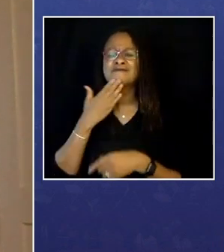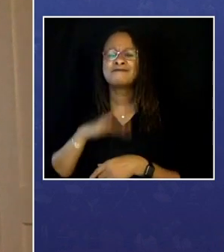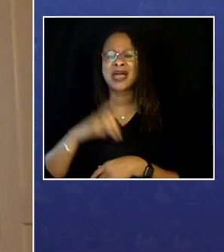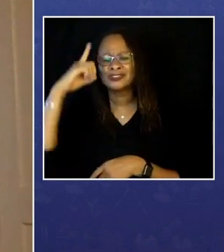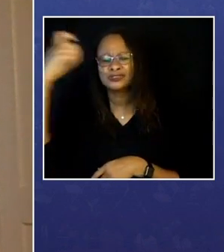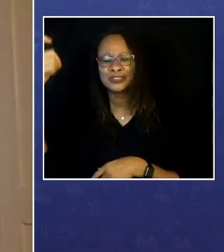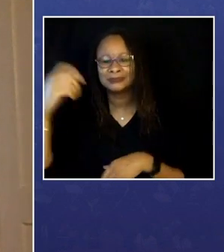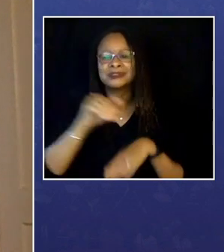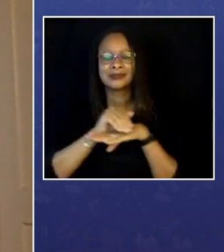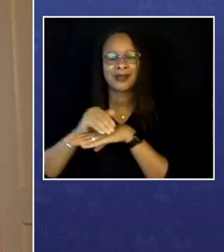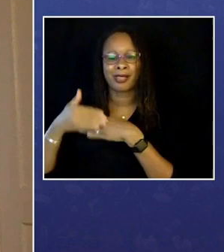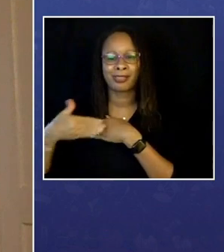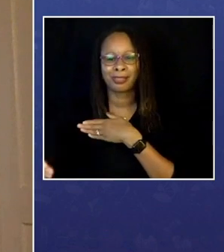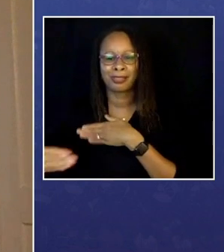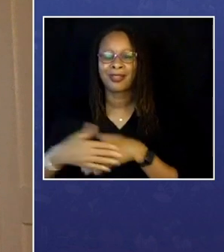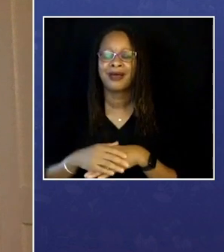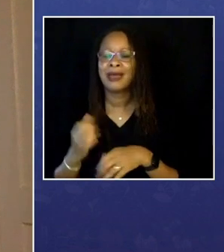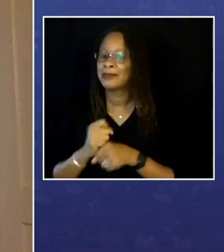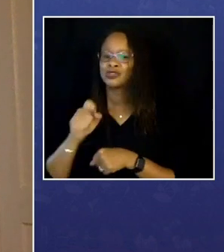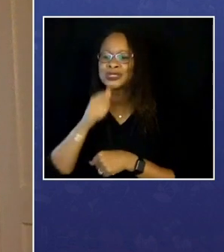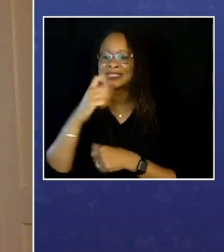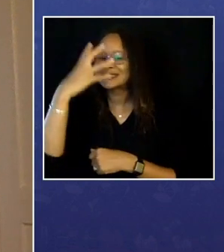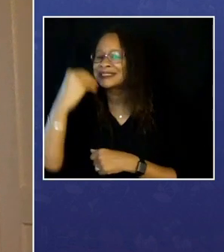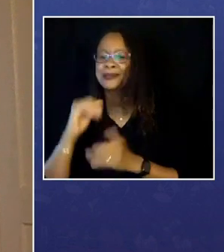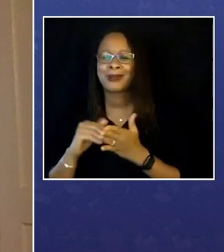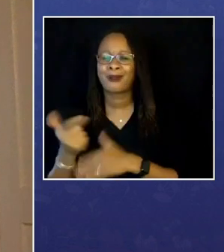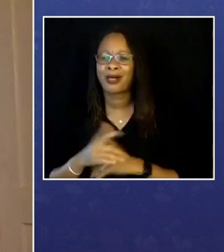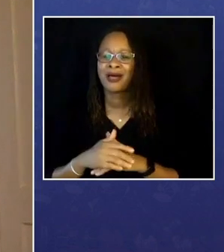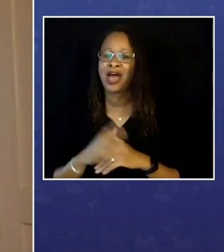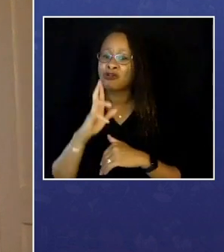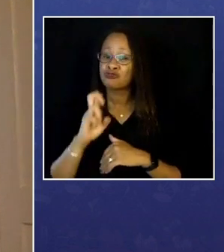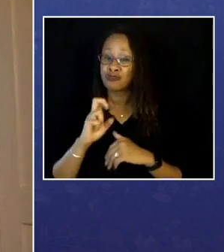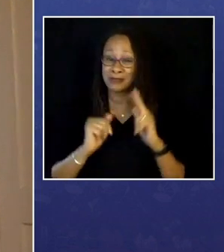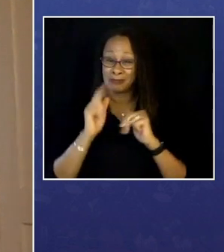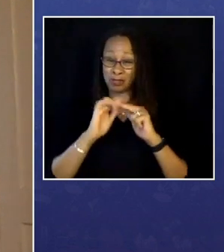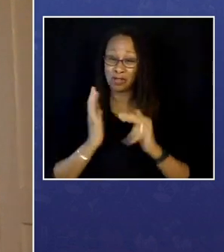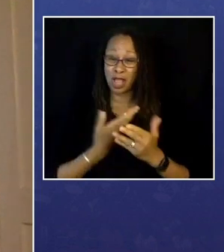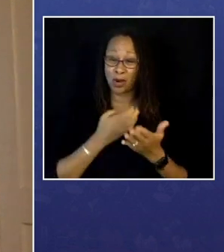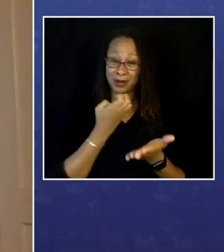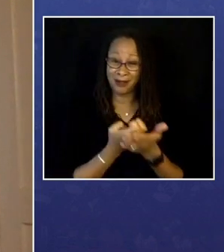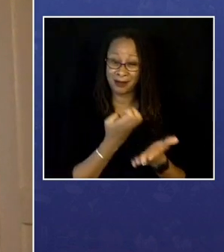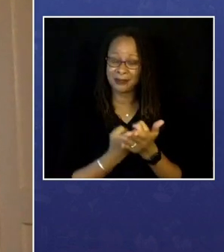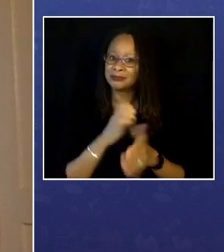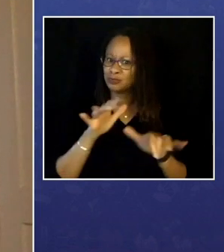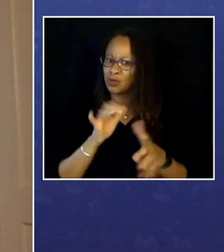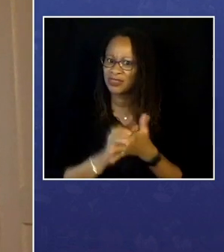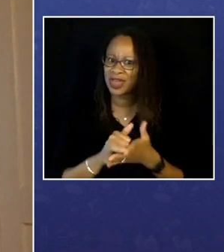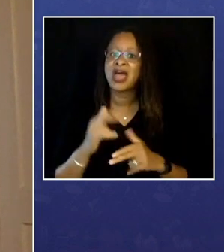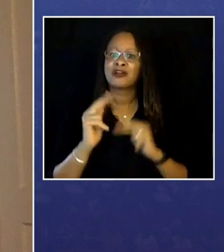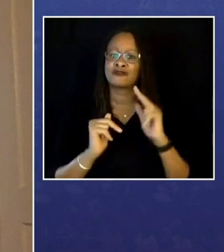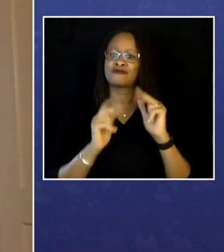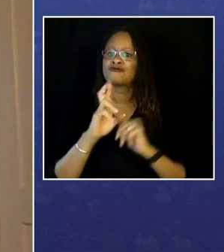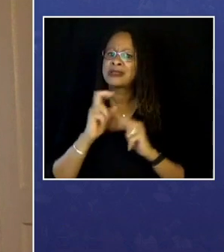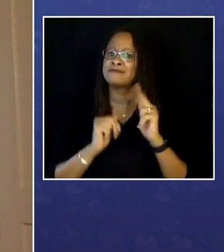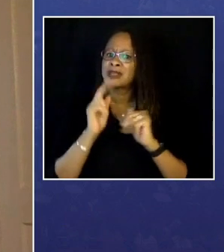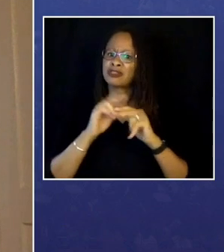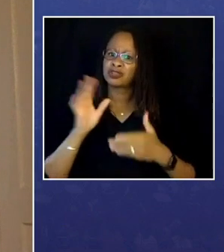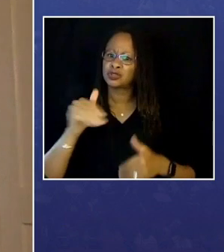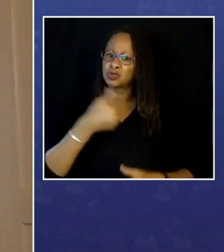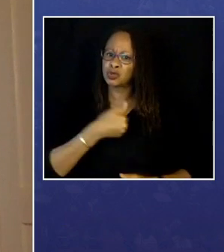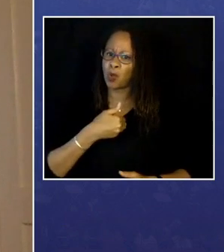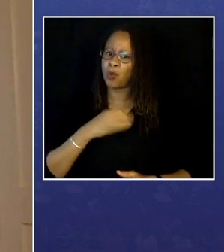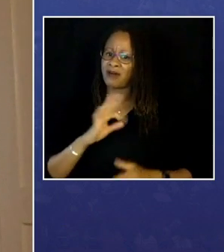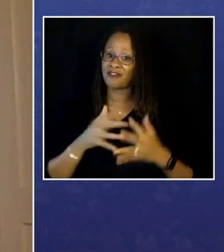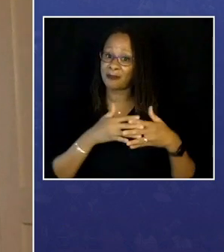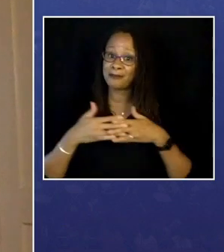of nightmarish nights. Let's make sure he doesn't sleep. Let's rebuild our economy, and let's rebuild the soul of